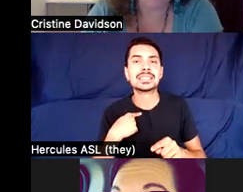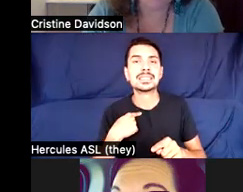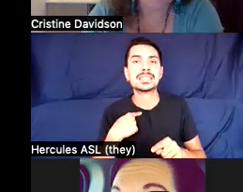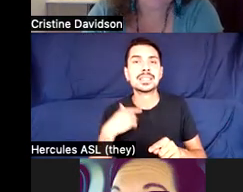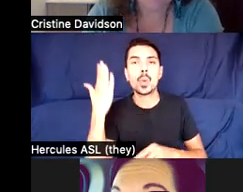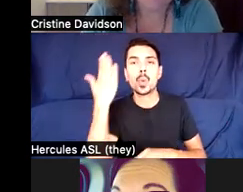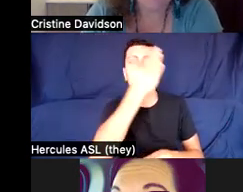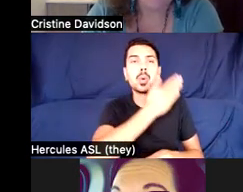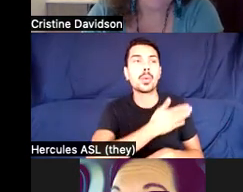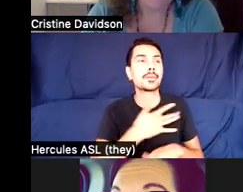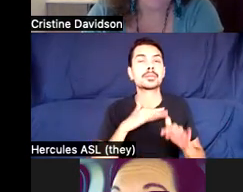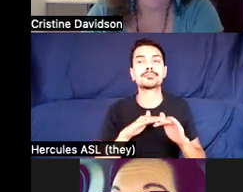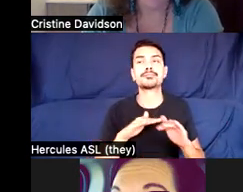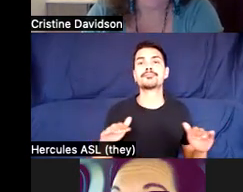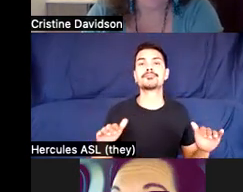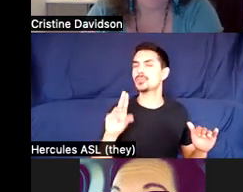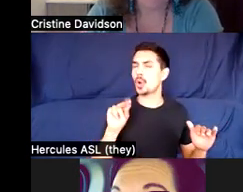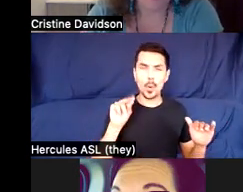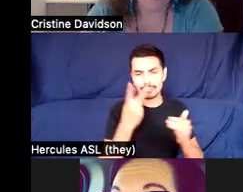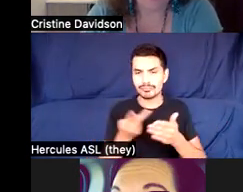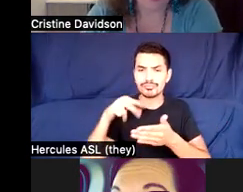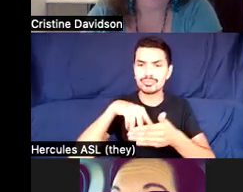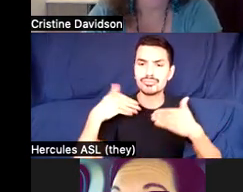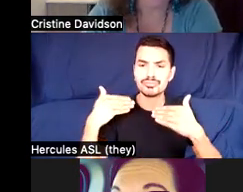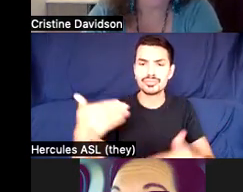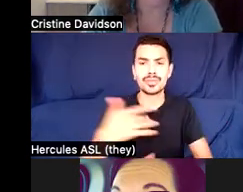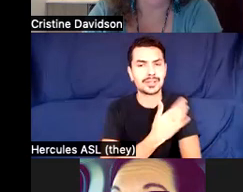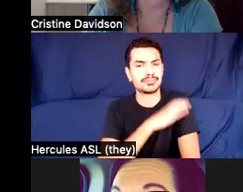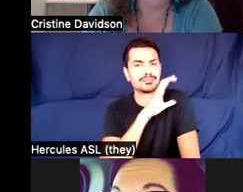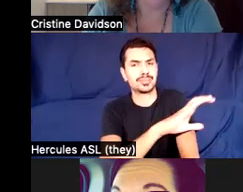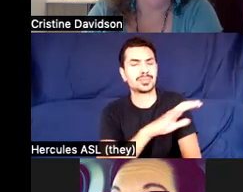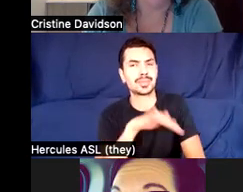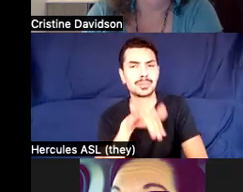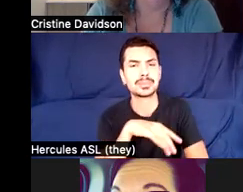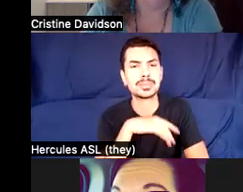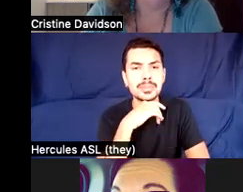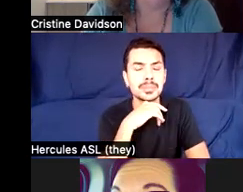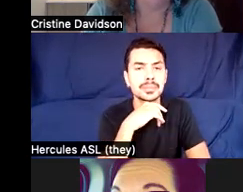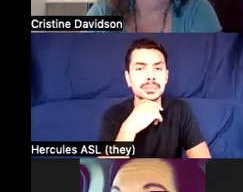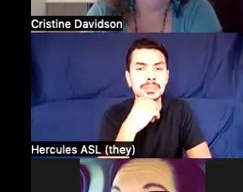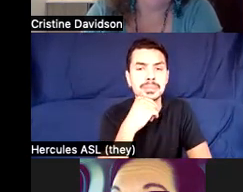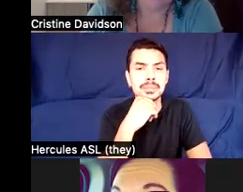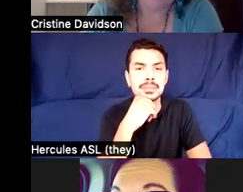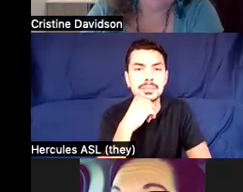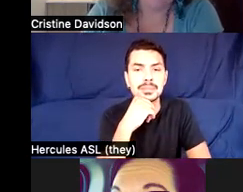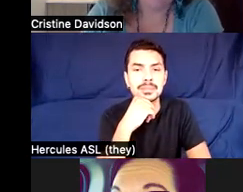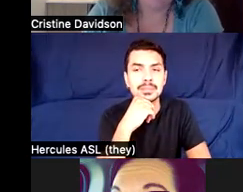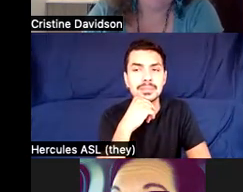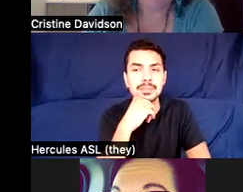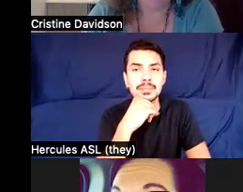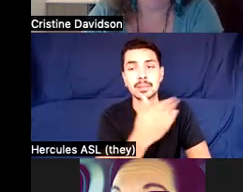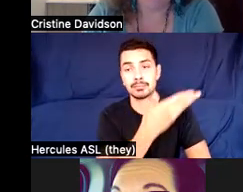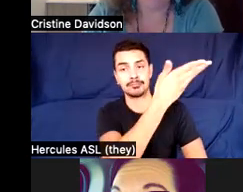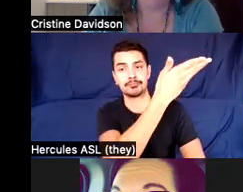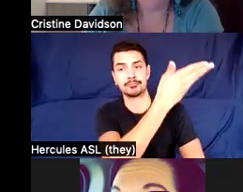good answers. Okay, how about this one? We're thinking about analyzing